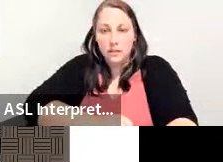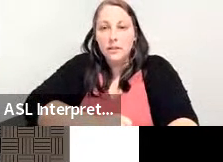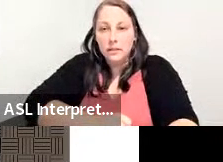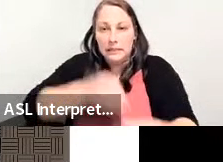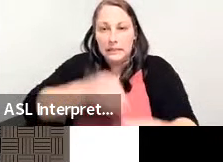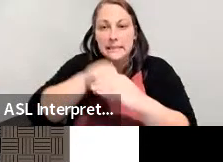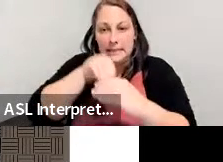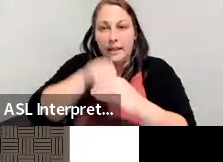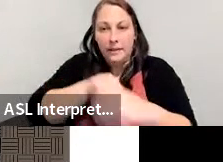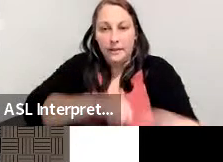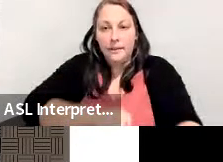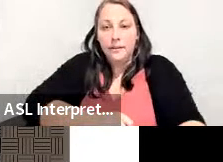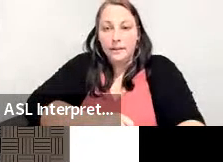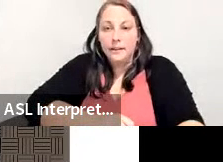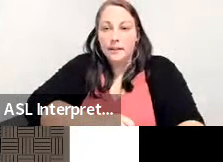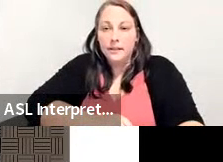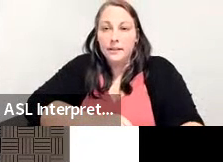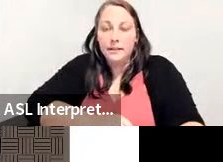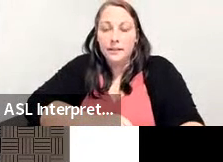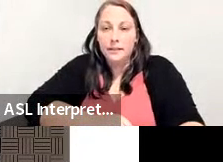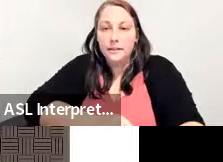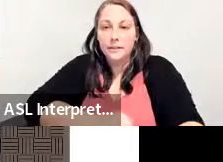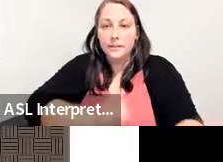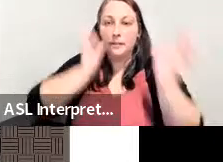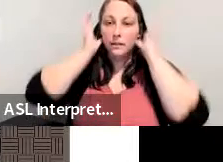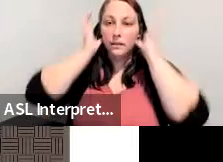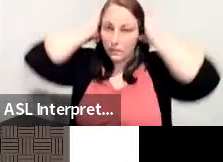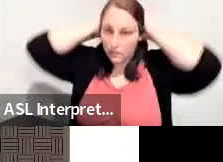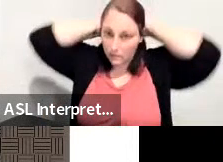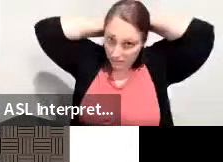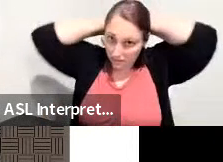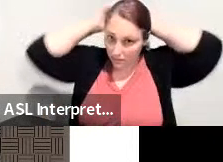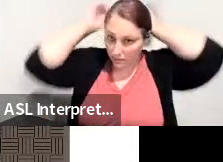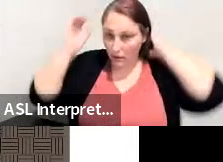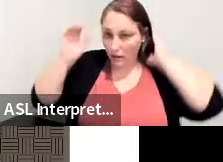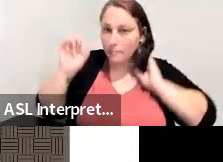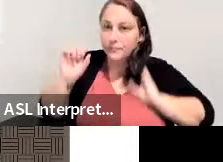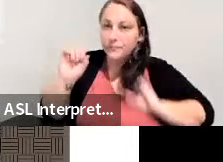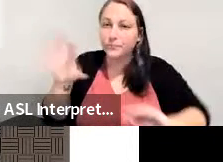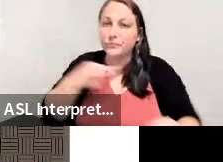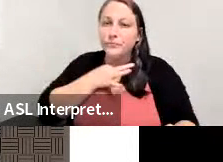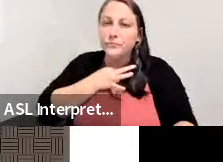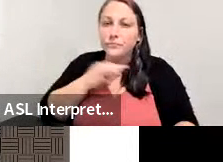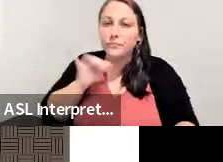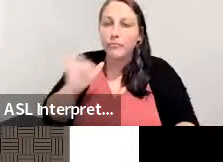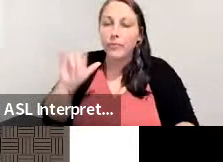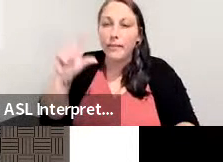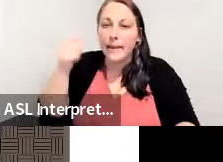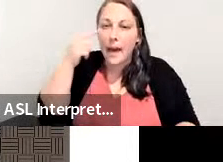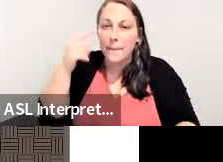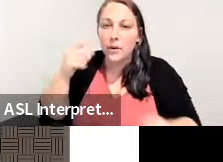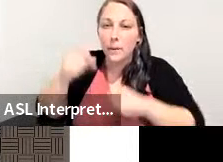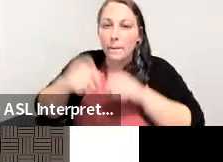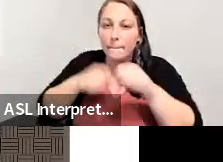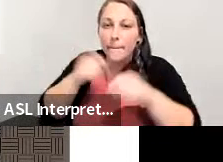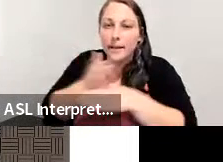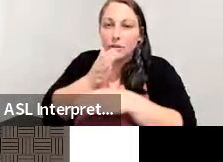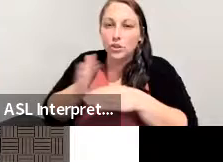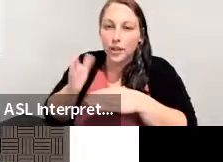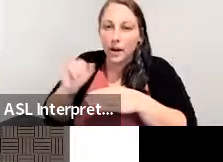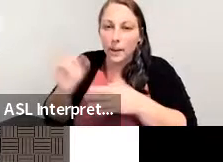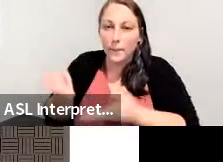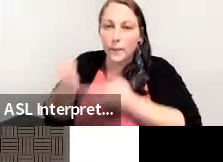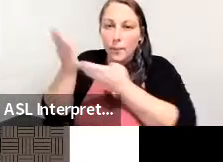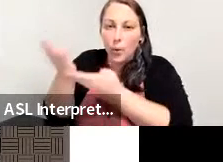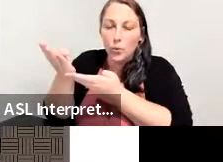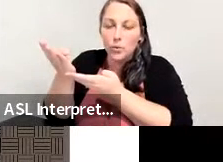As part of the project just due south, where you are putting in the capital bike share, how many bikes? Like, I know they kind of